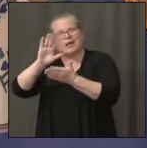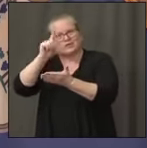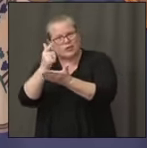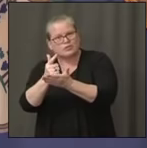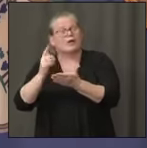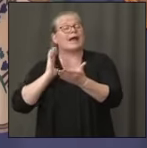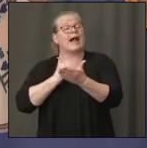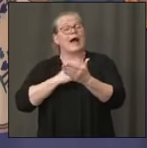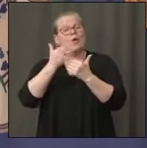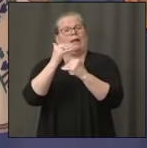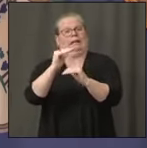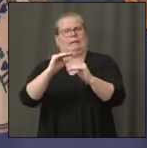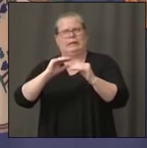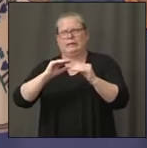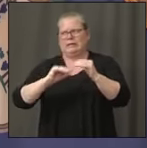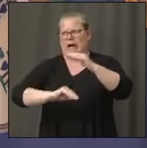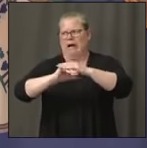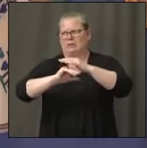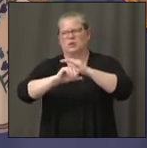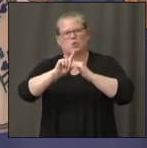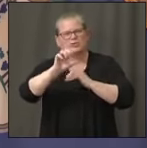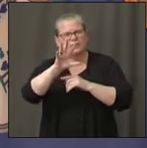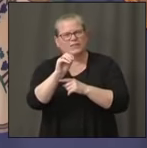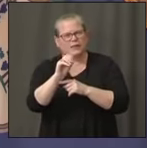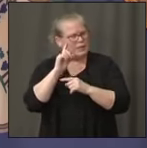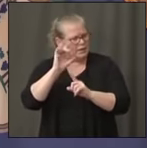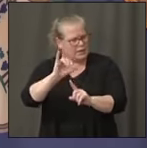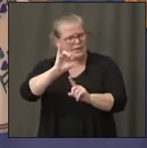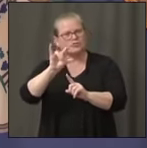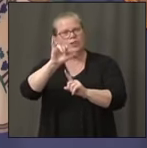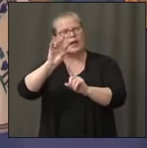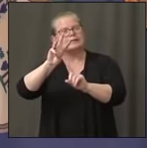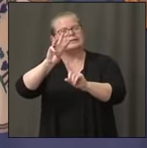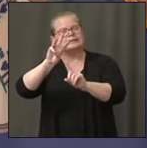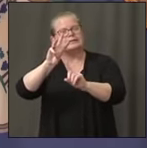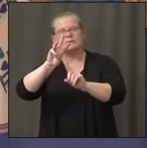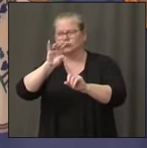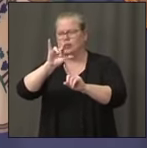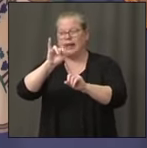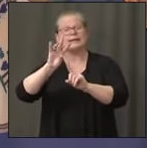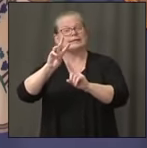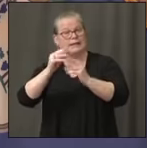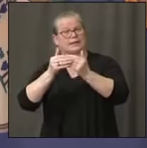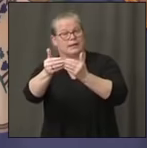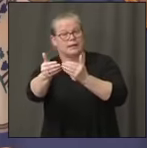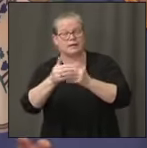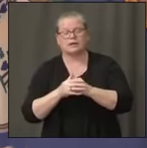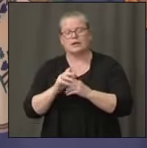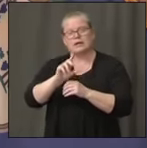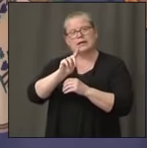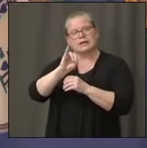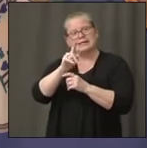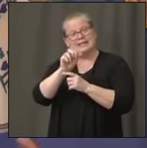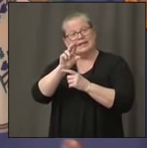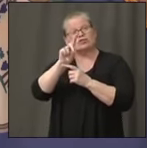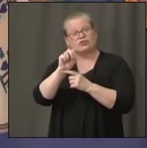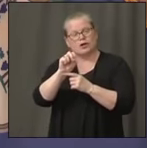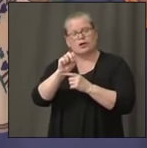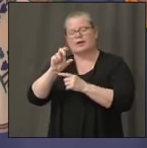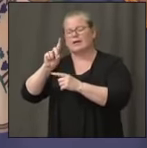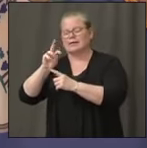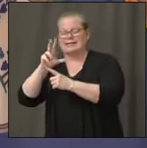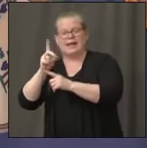That's probably July 6th. I don't think you'll be doing that. July 3rd. And Deirdre and David have working on this. Of course, it depends on your cohort. So